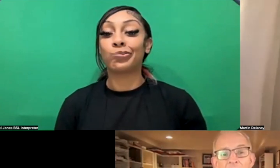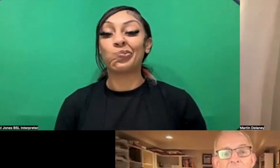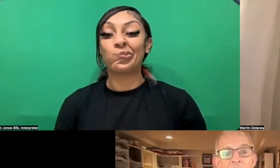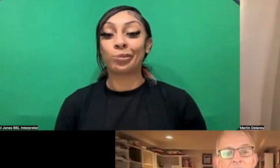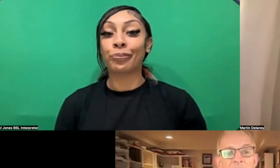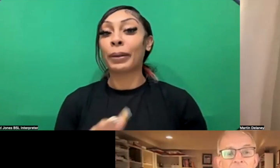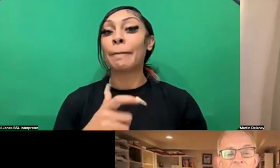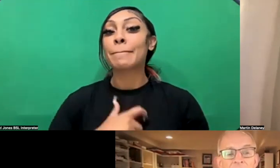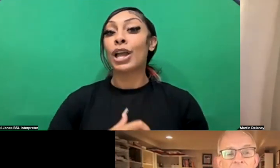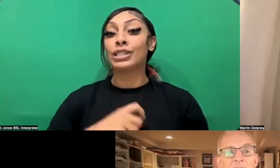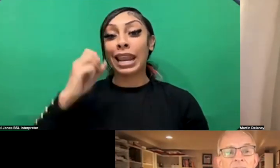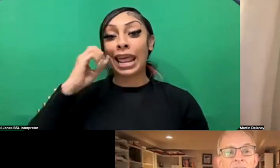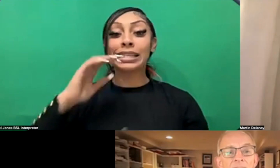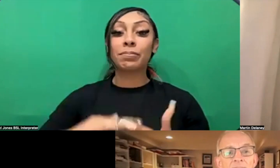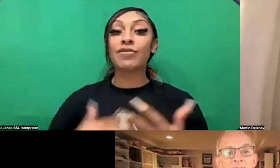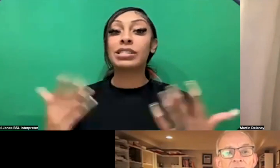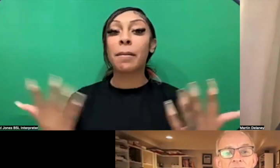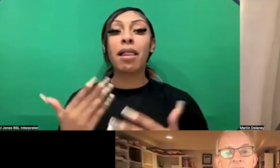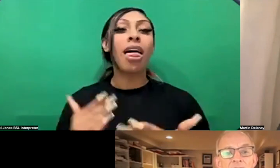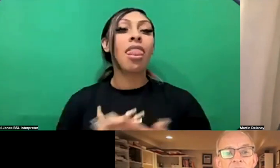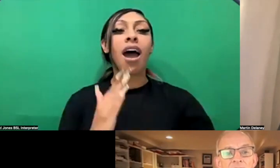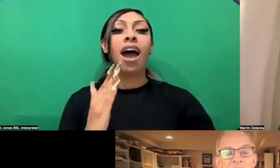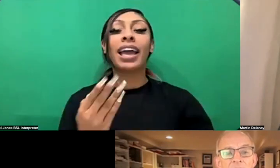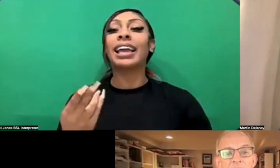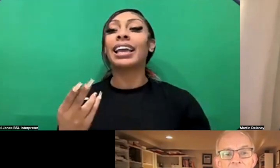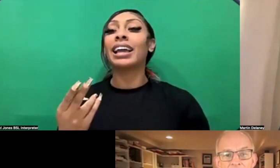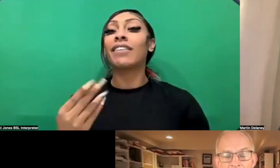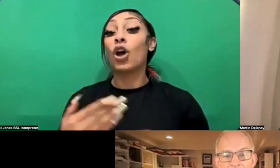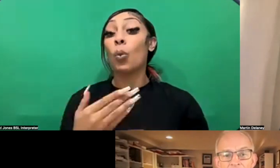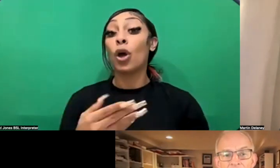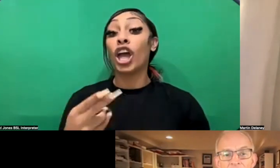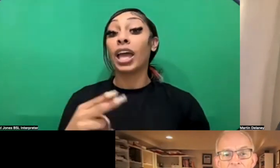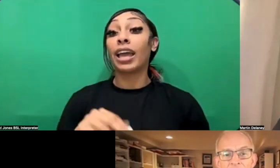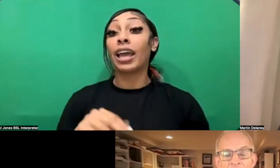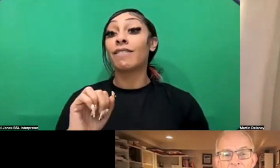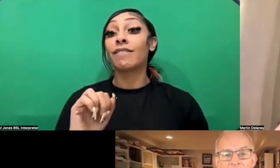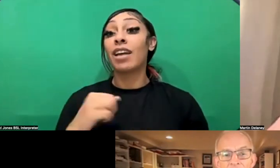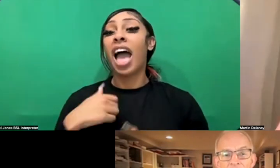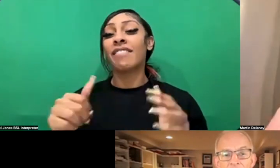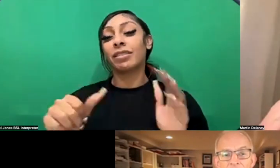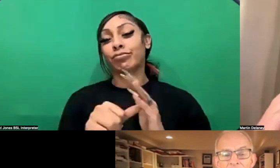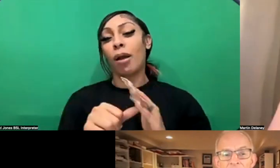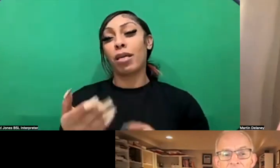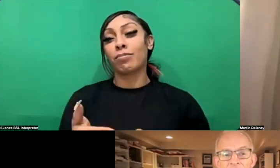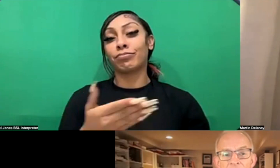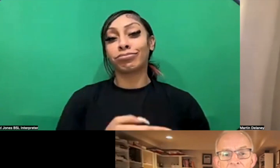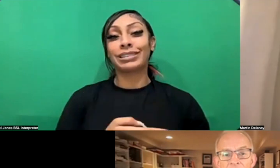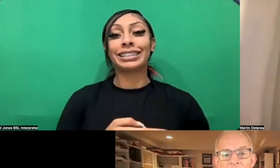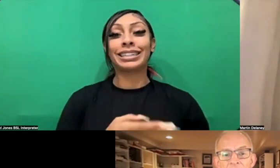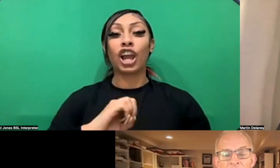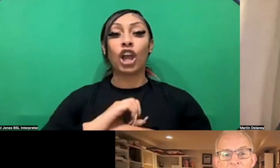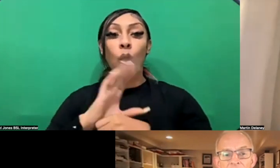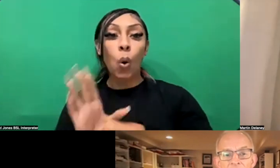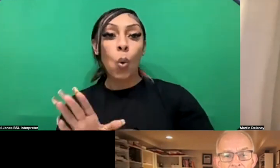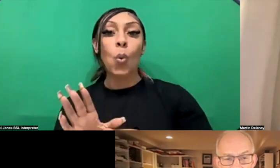live, as I mentioned, and it really does work if you're I have some issues post-COVID with like strength and endurance in